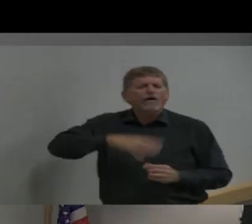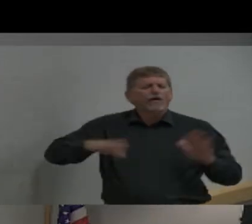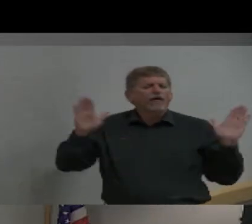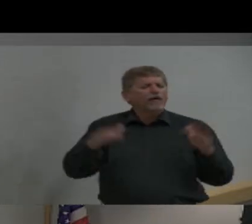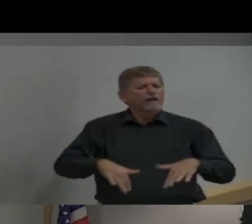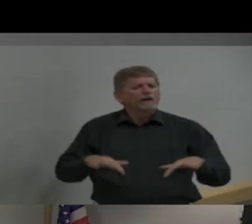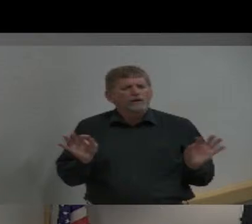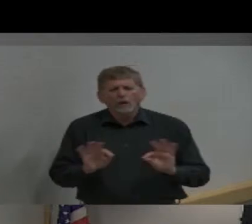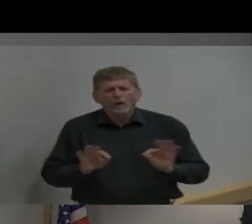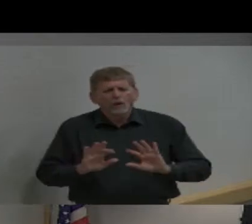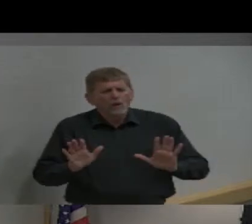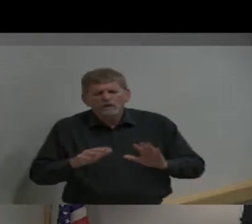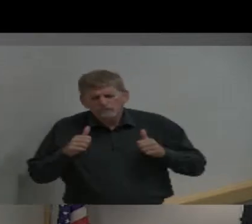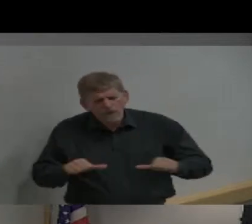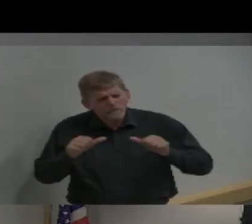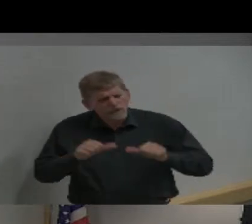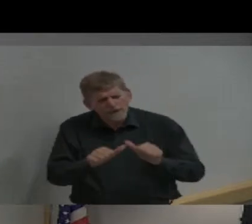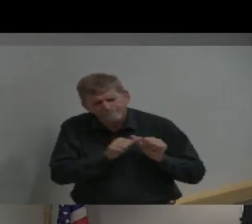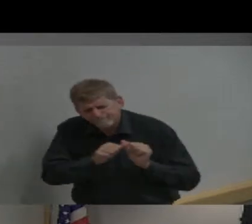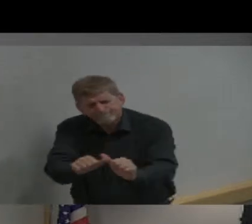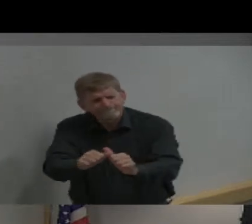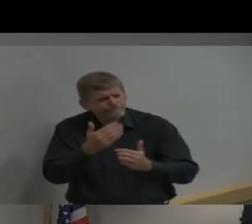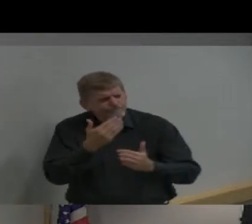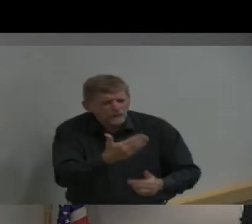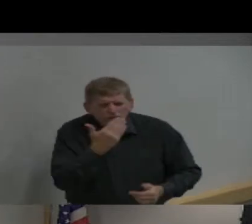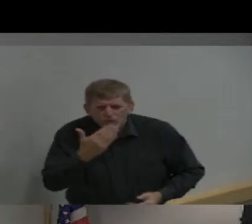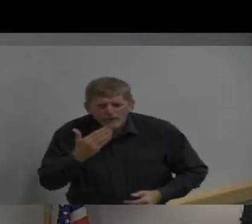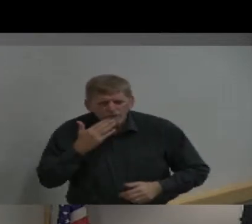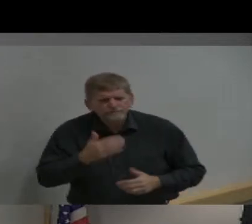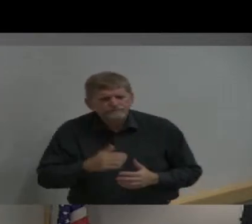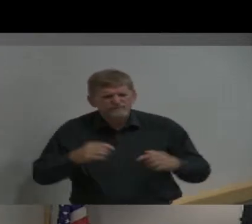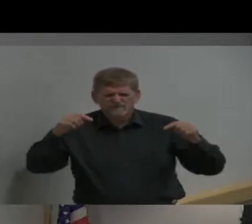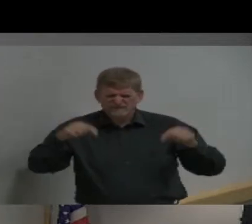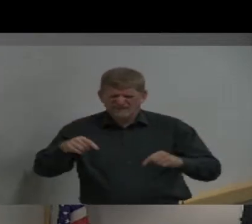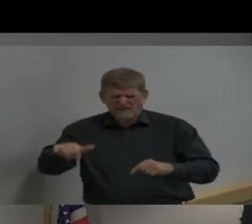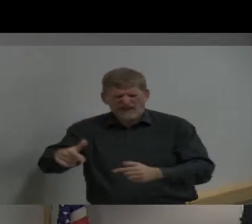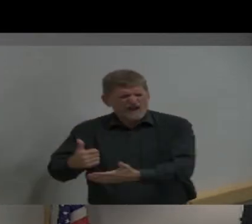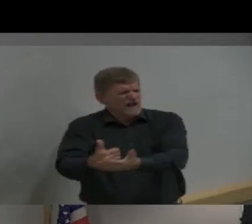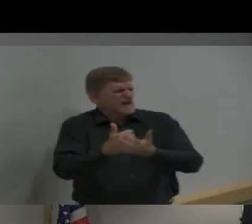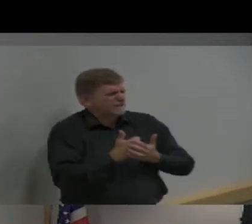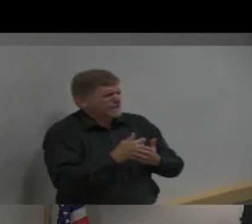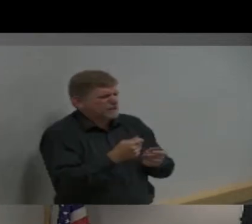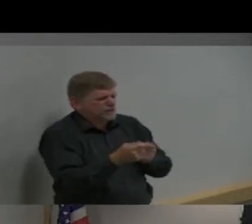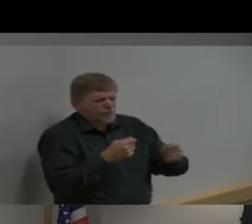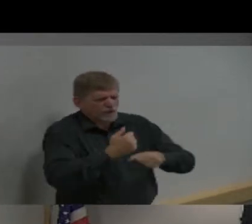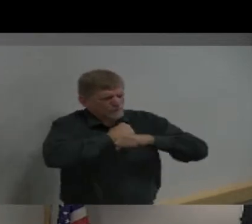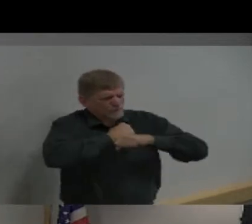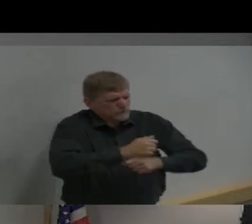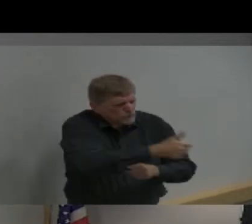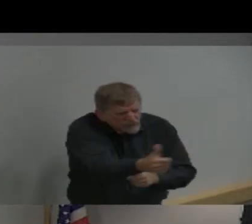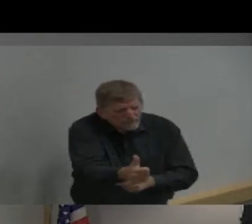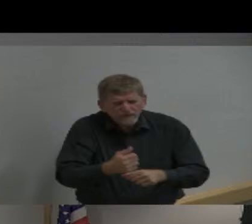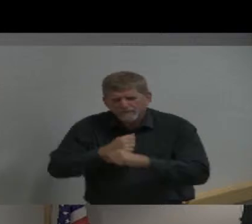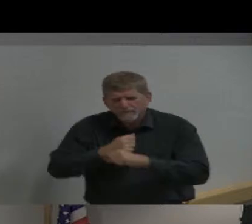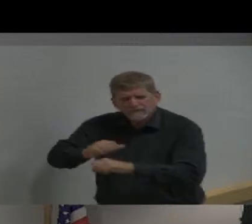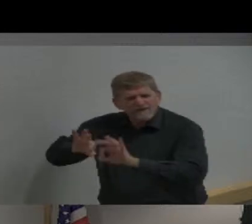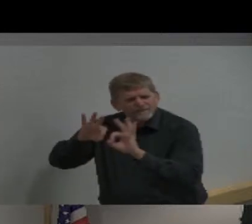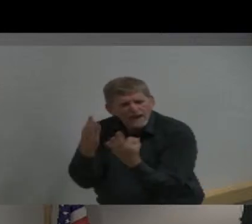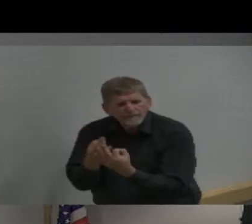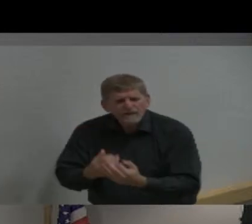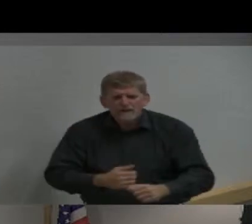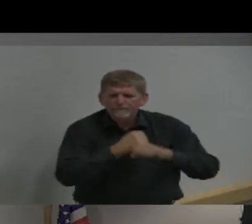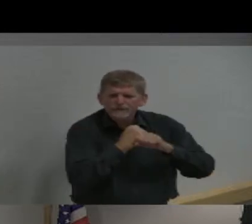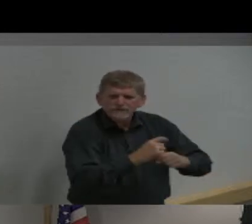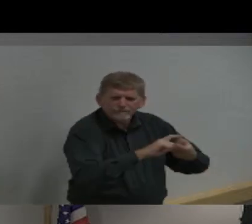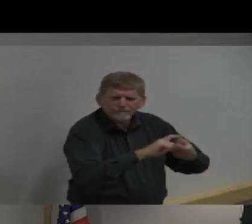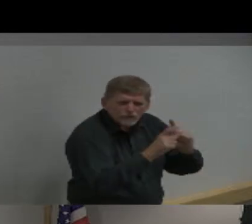better. These measures help protect yourself, your family and friends, and the community. These are the best tools we have right now